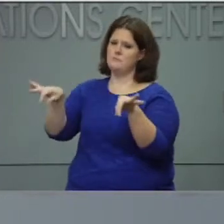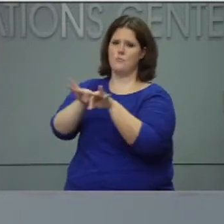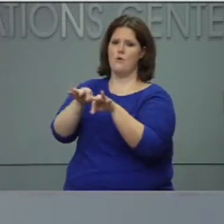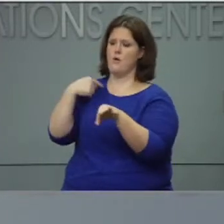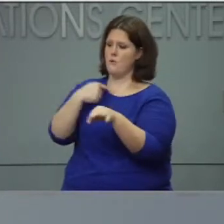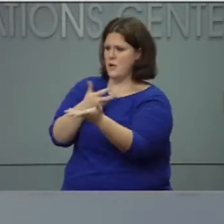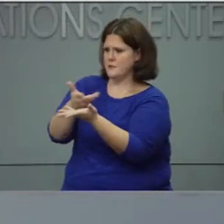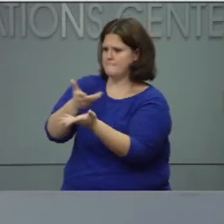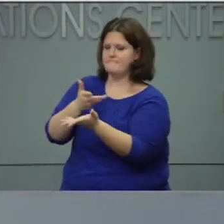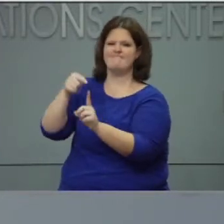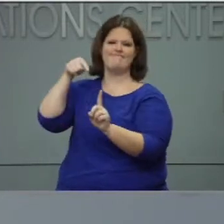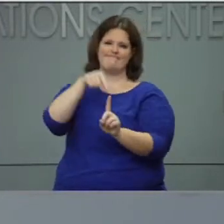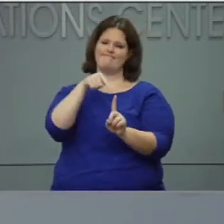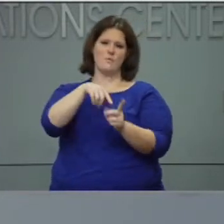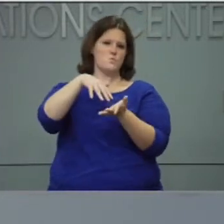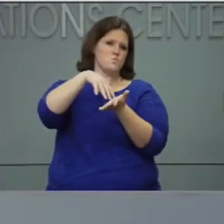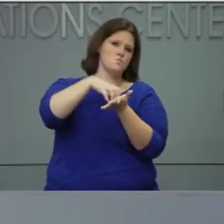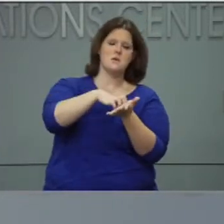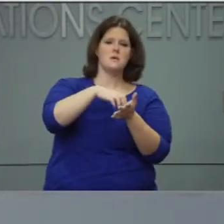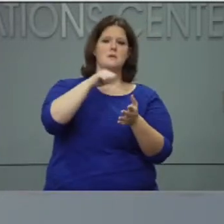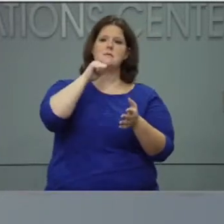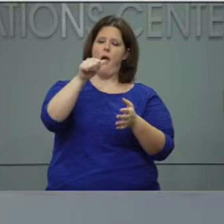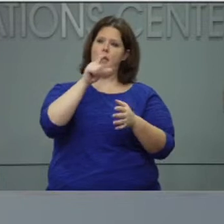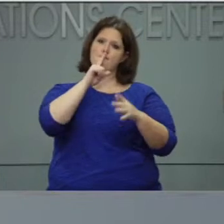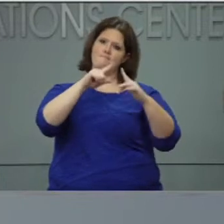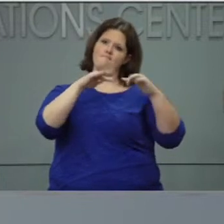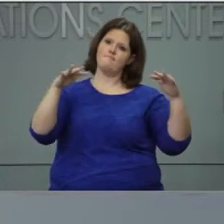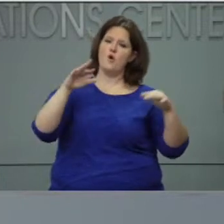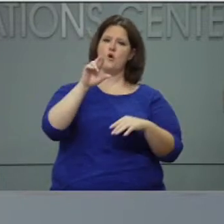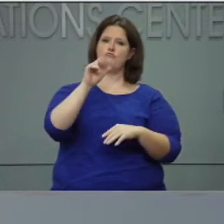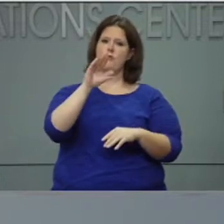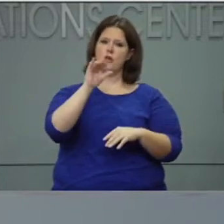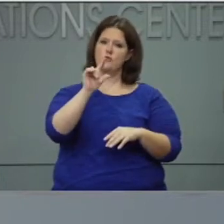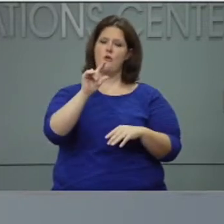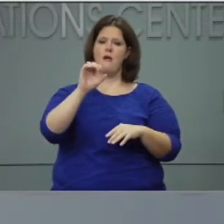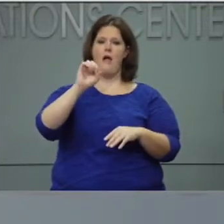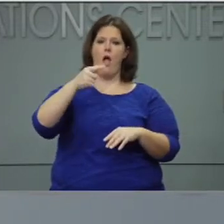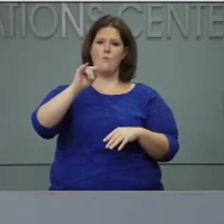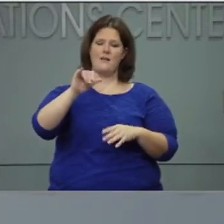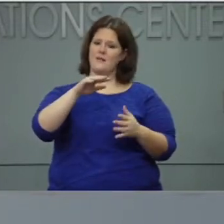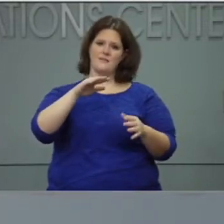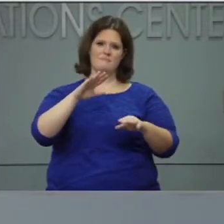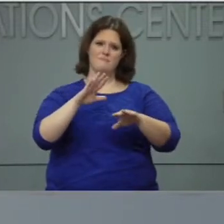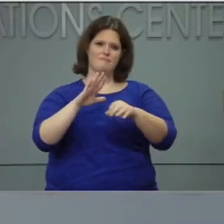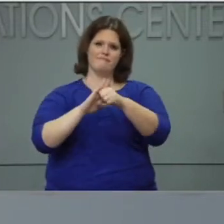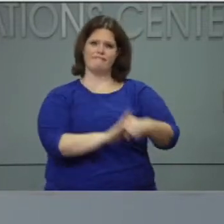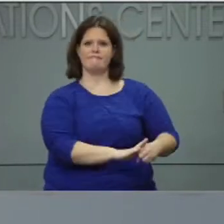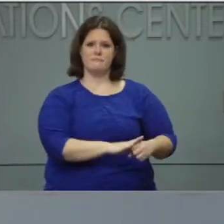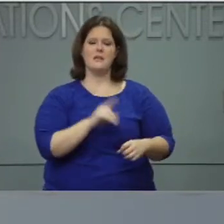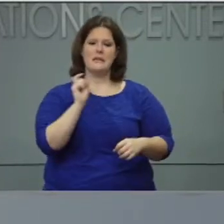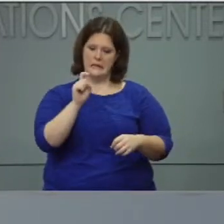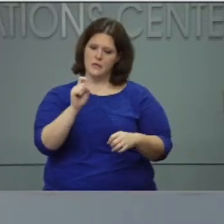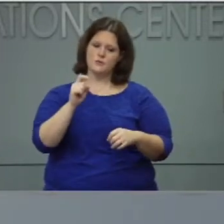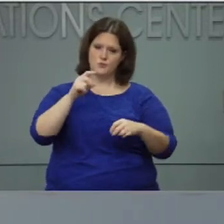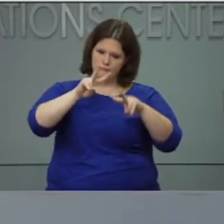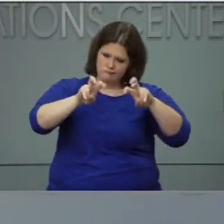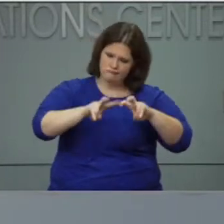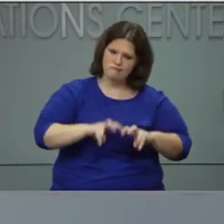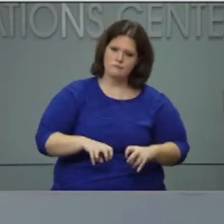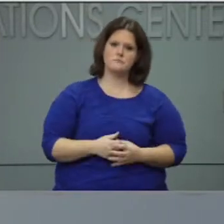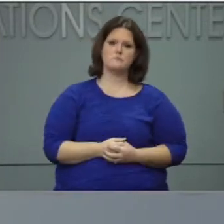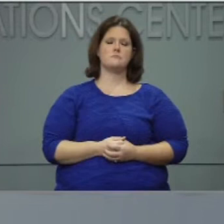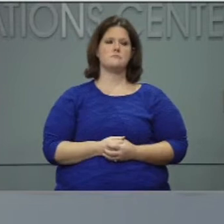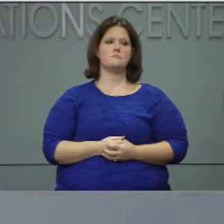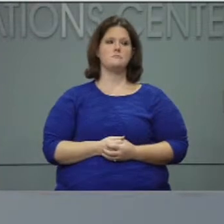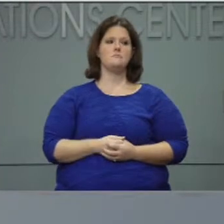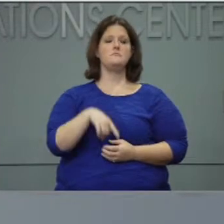the racial equity issue in the criminal justice system. And last one, just with regard to some of the graphics